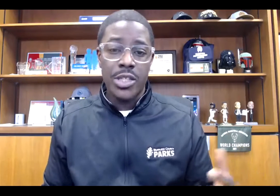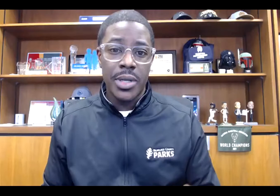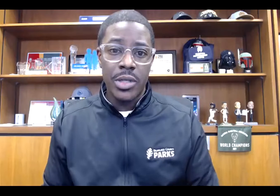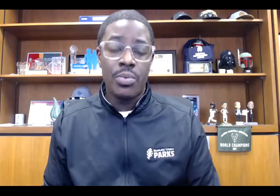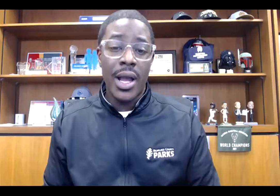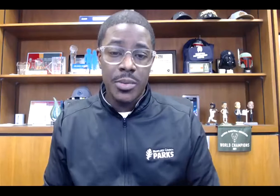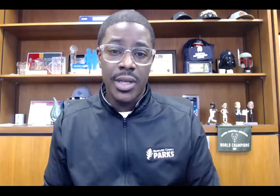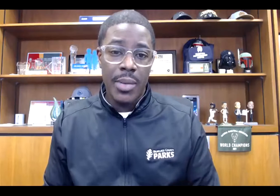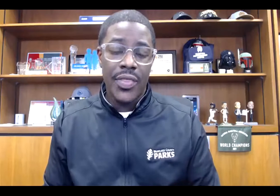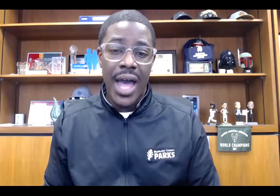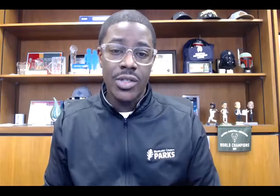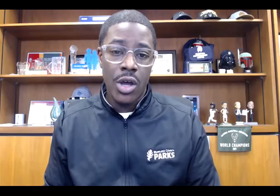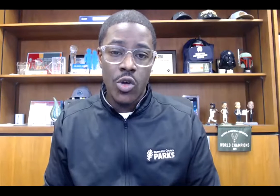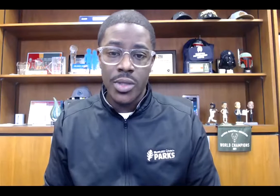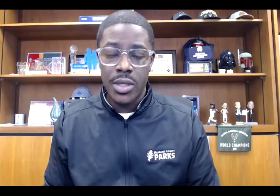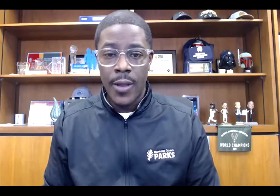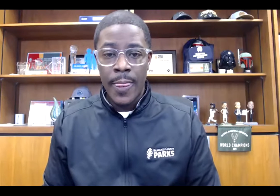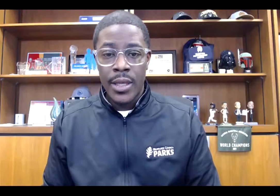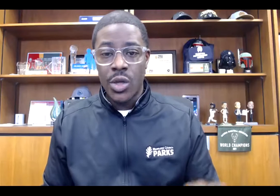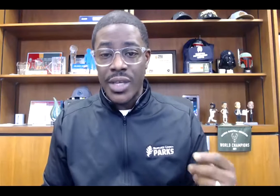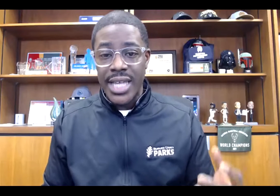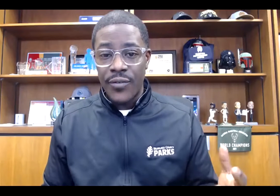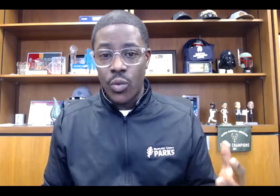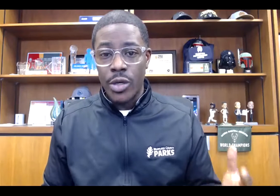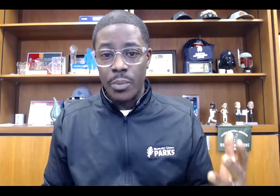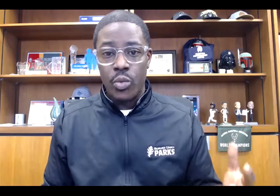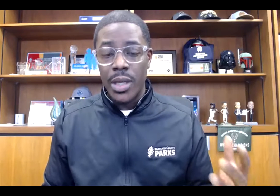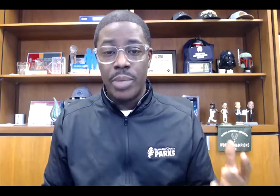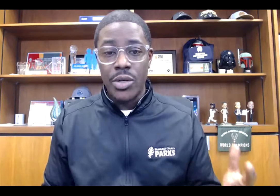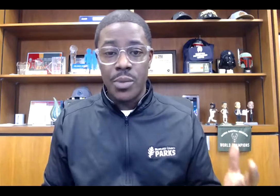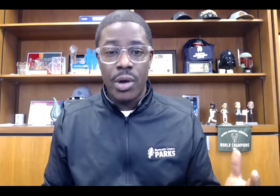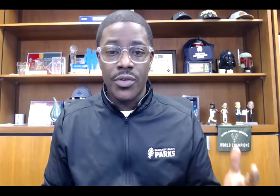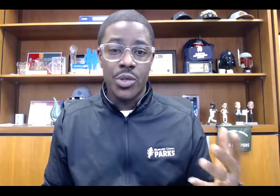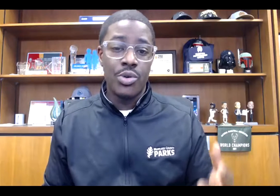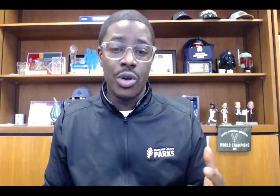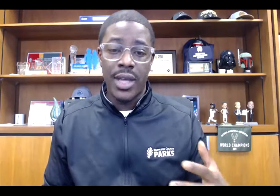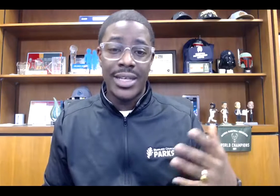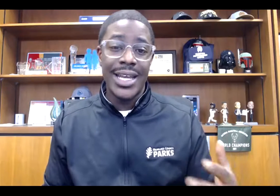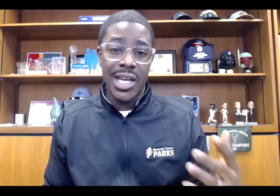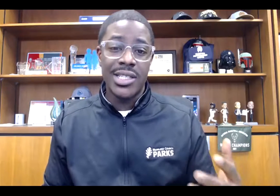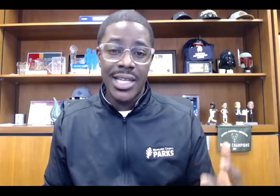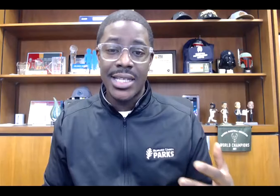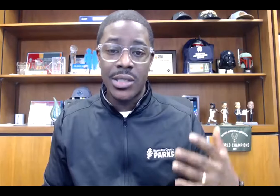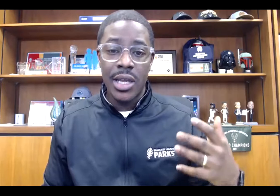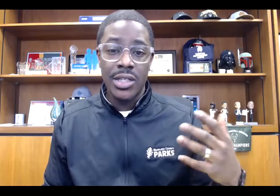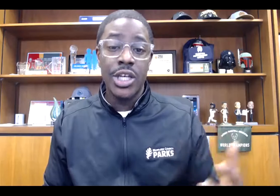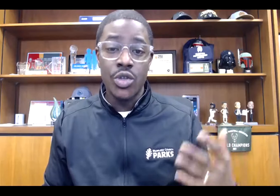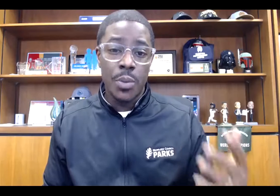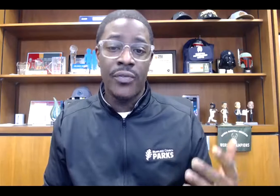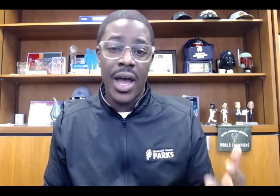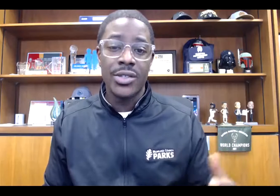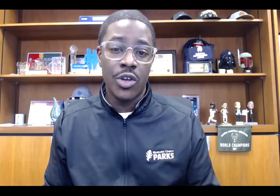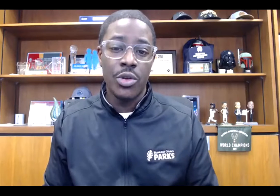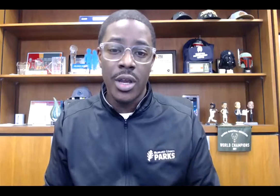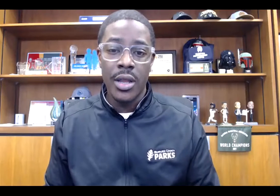services approximately about 1,000 homes. And so this effort really builds upon the support that DHHS has continued